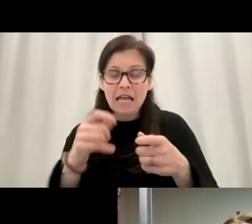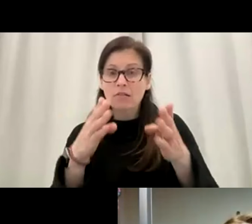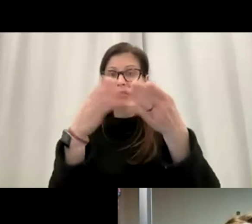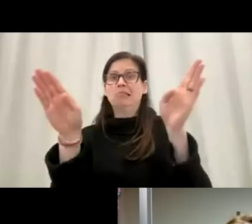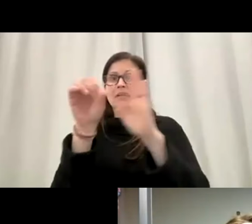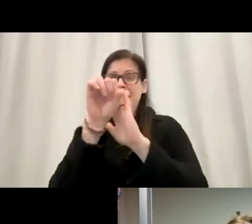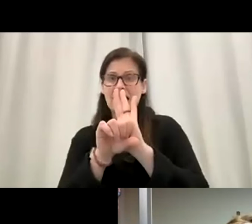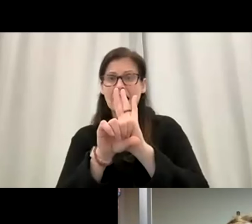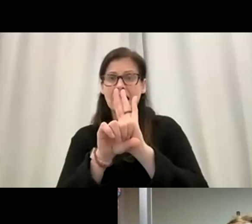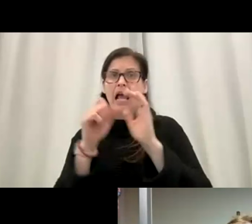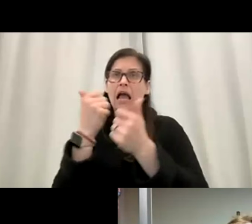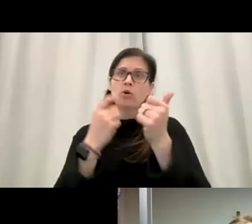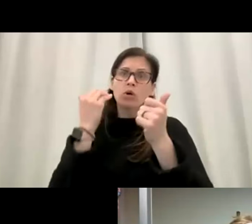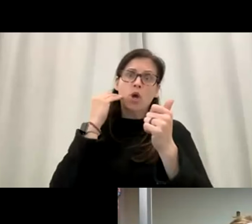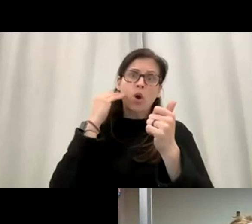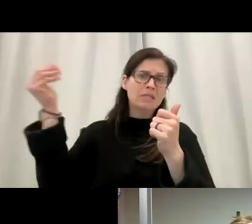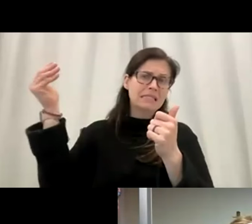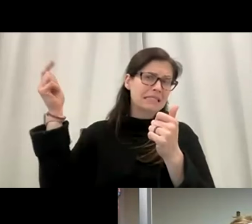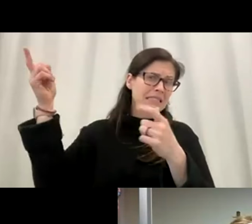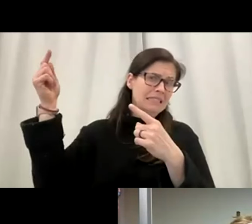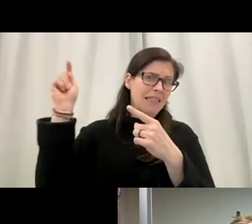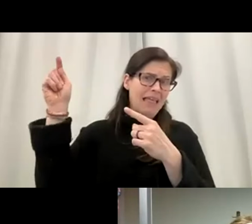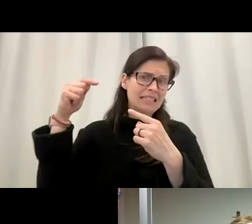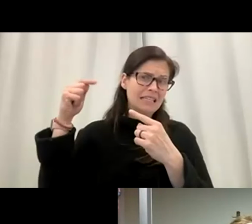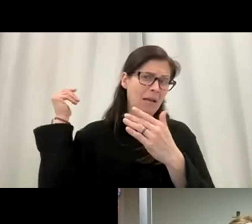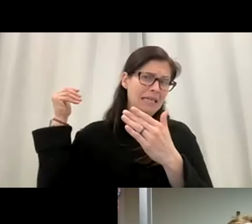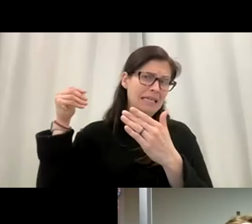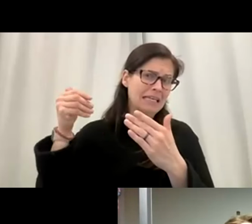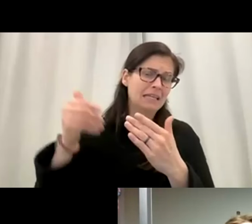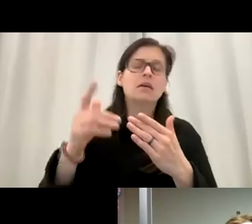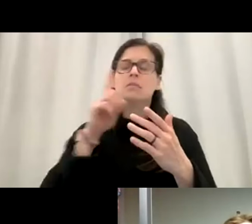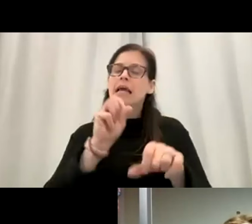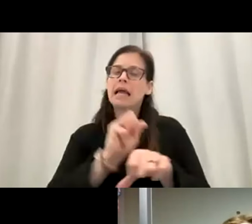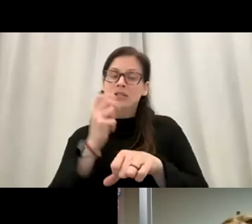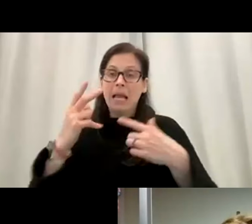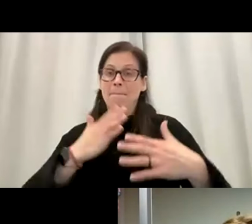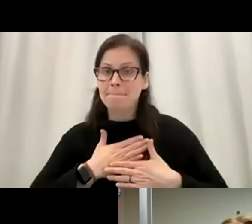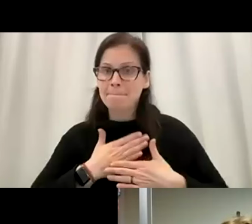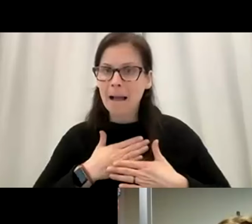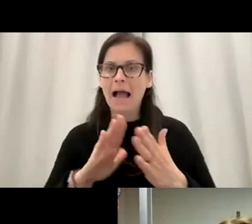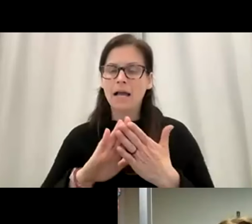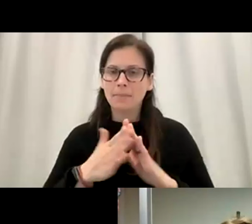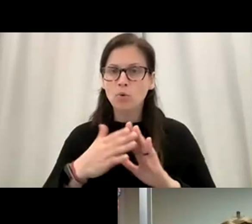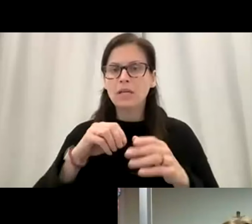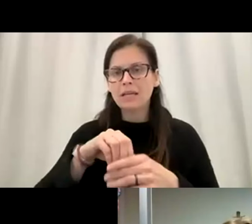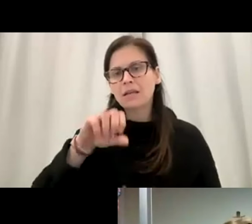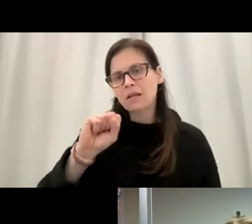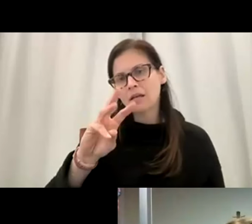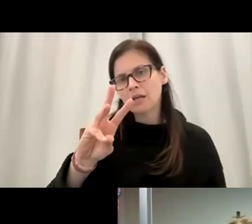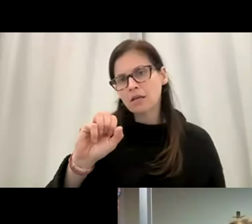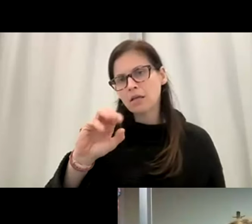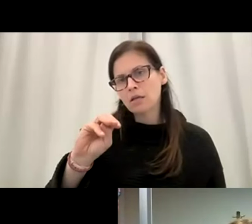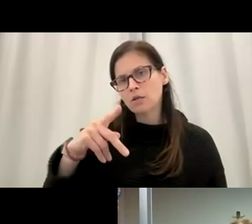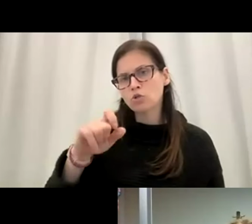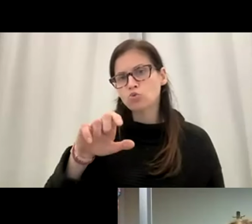looming black cloud that everybody knows is coming. But when they actually see, you know, my community in Swampscott, Massachusetts is going to be cut by